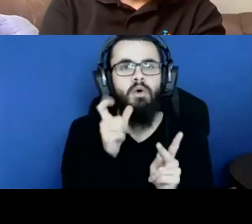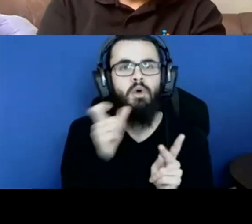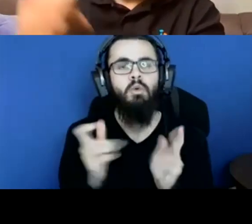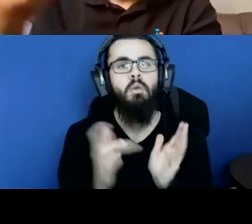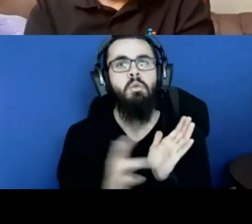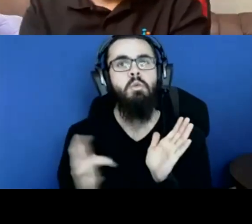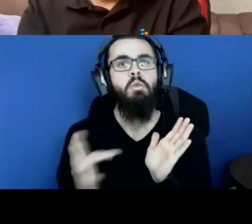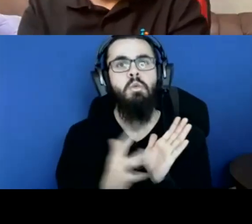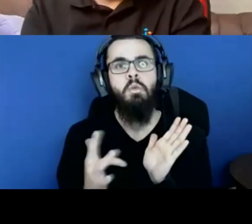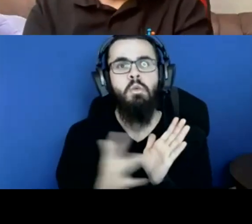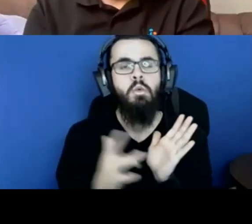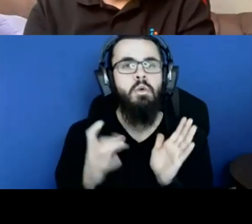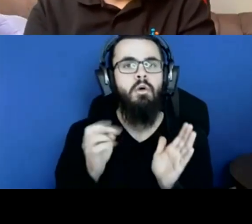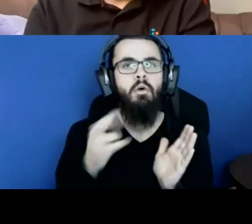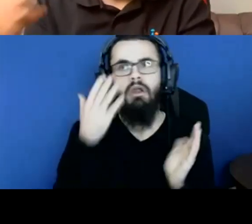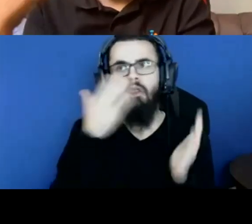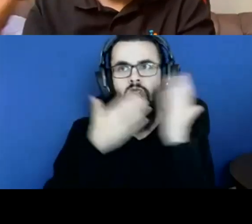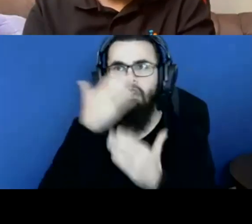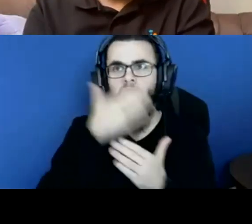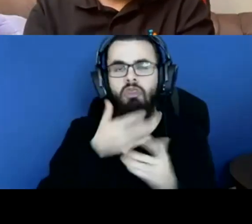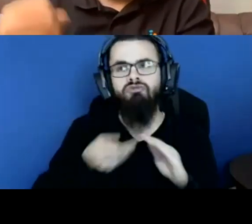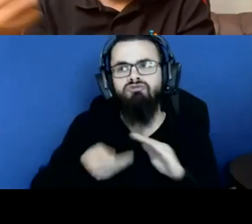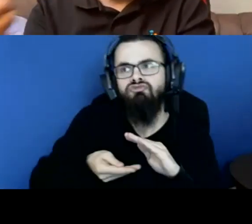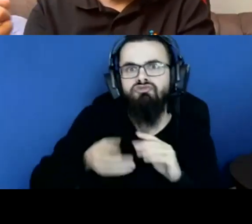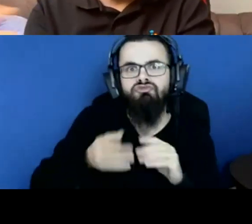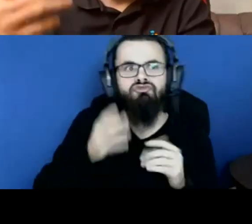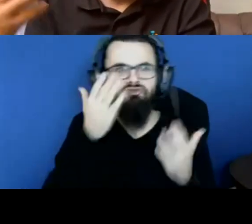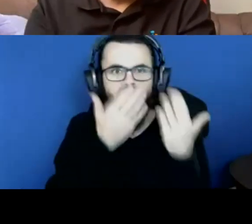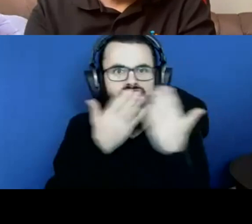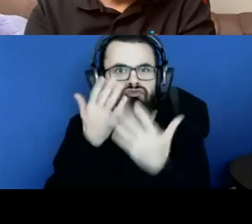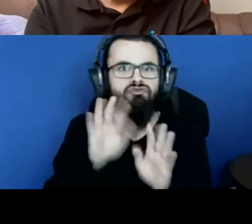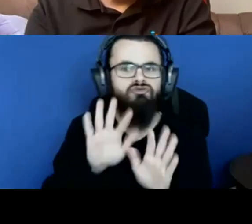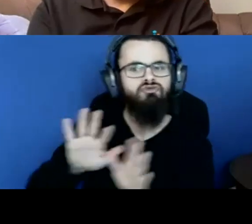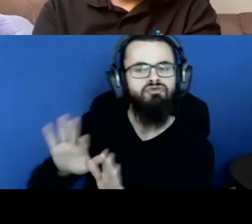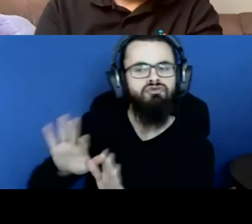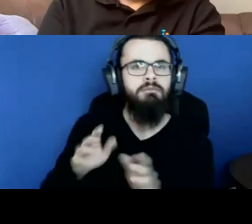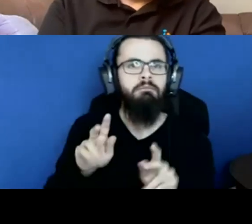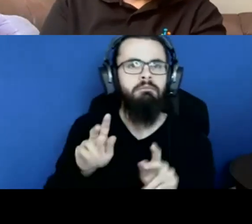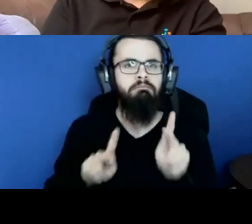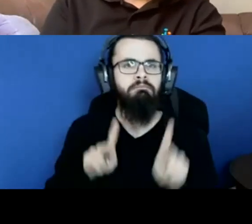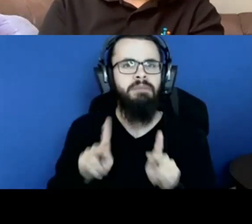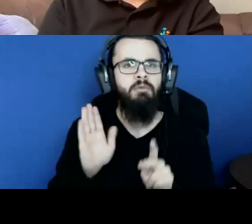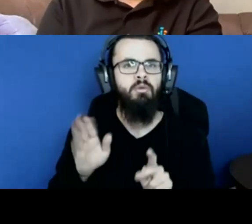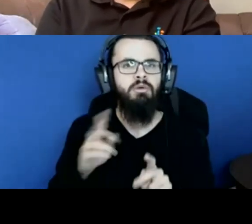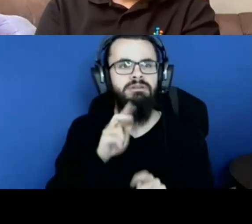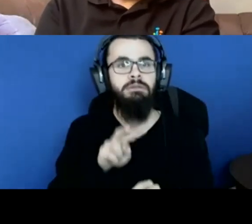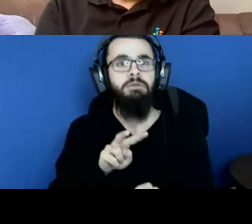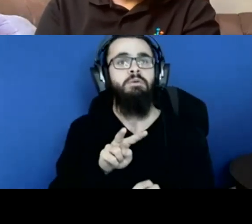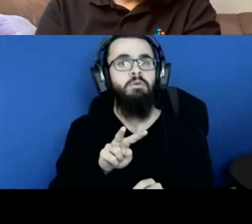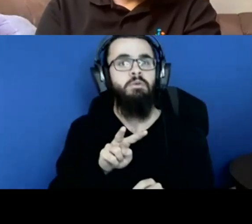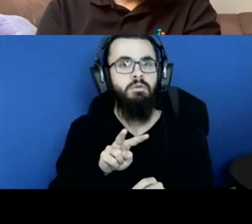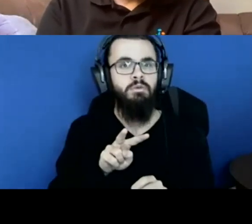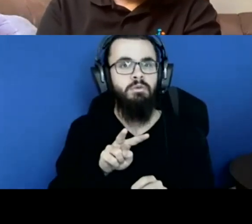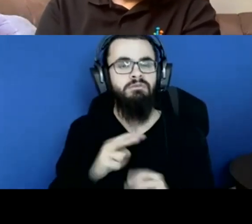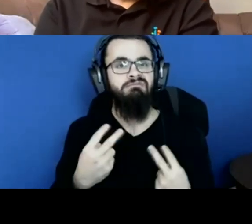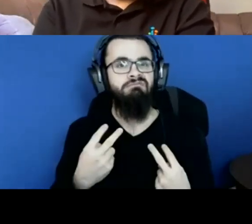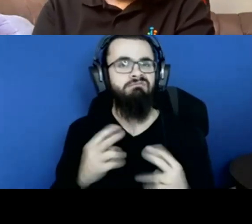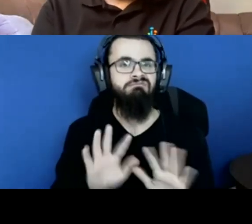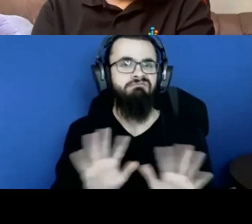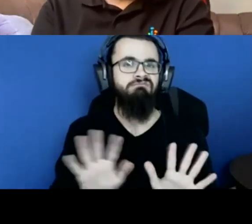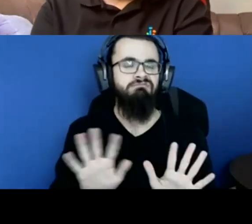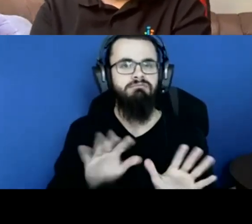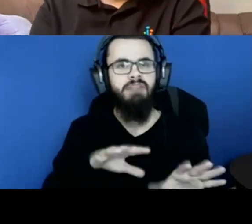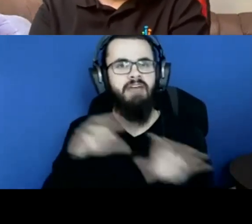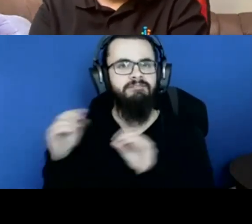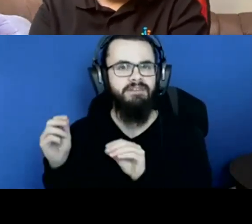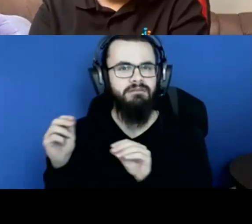decision to take advantage. It would turn them around and go the other way. That never did come up. I struggled